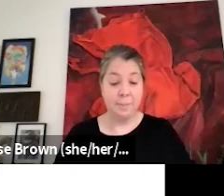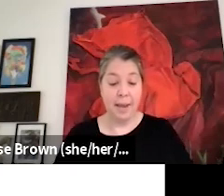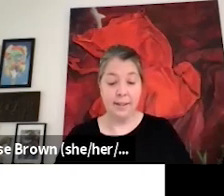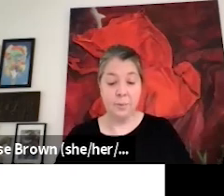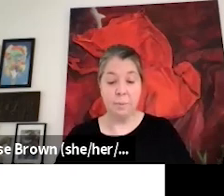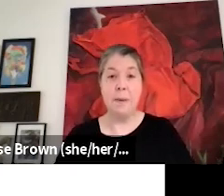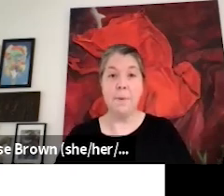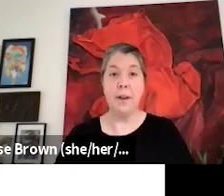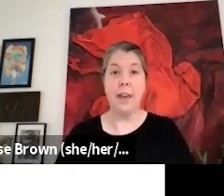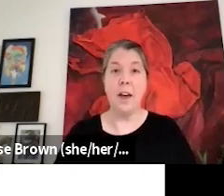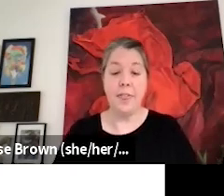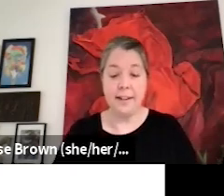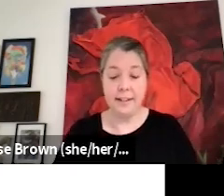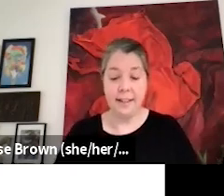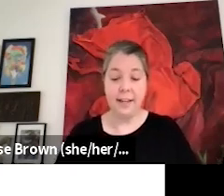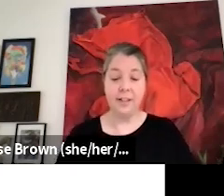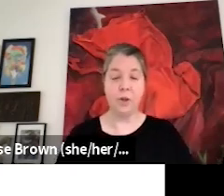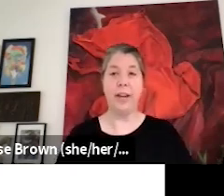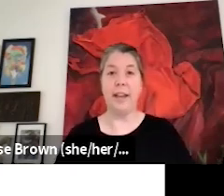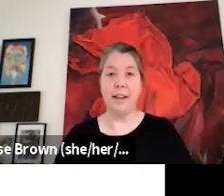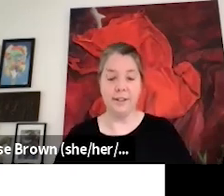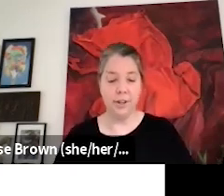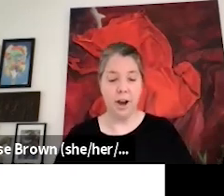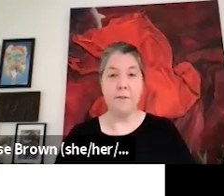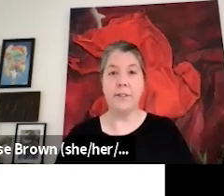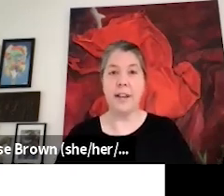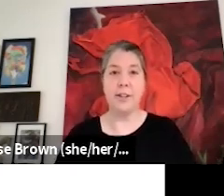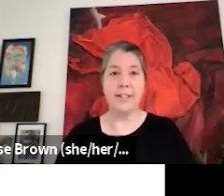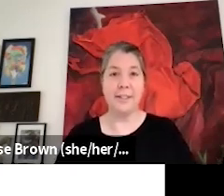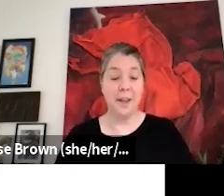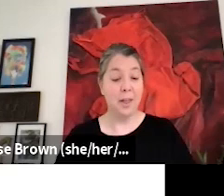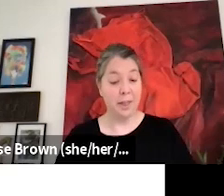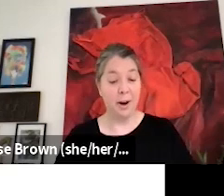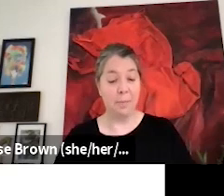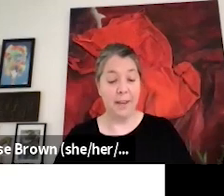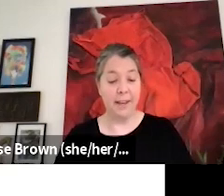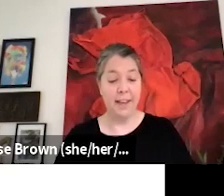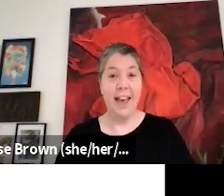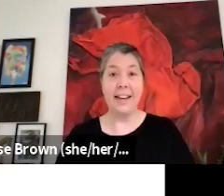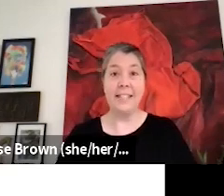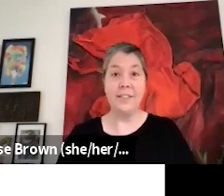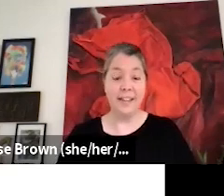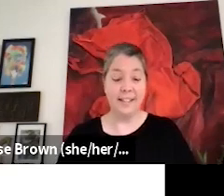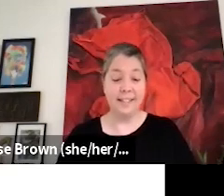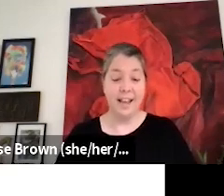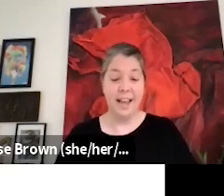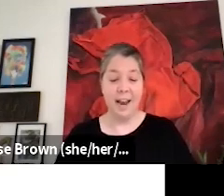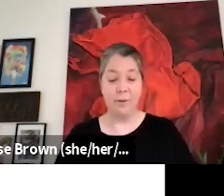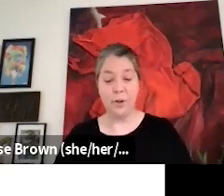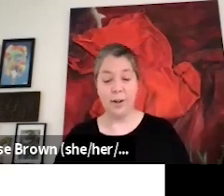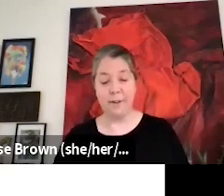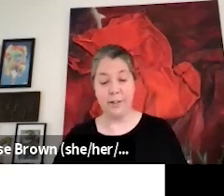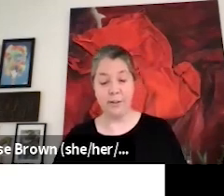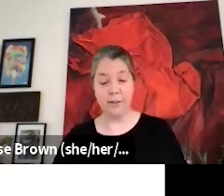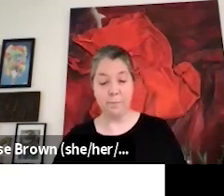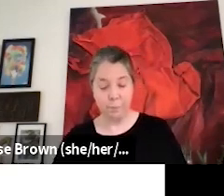create space where people can authentically join in to conversations, therapy, activities, and